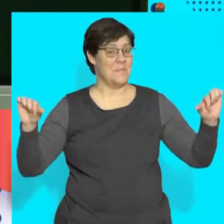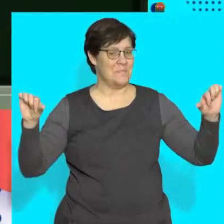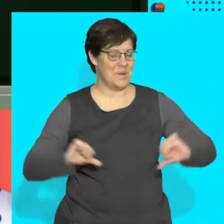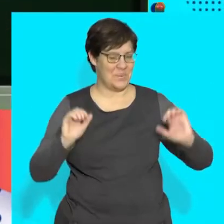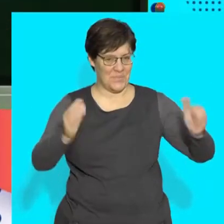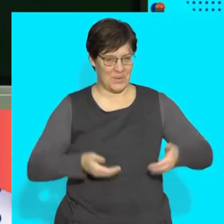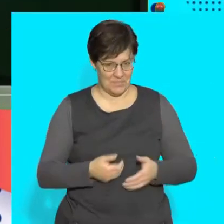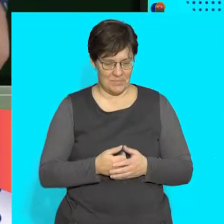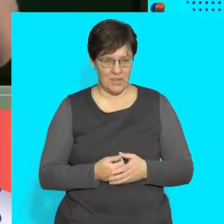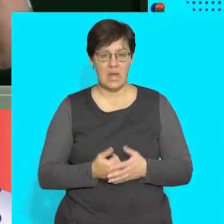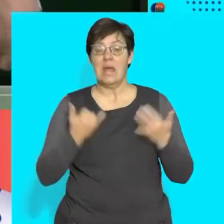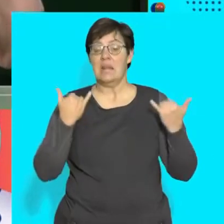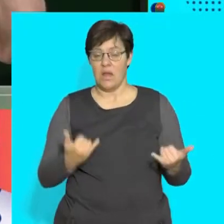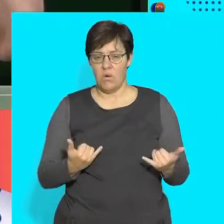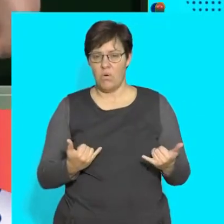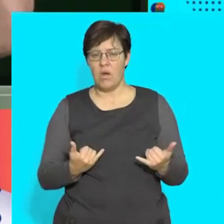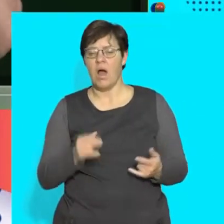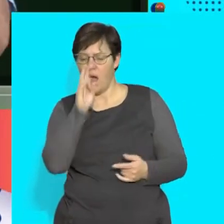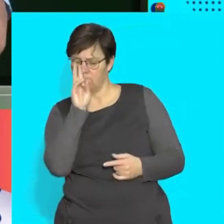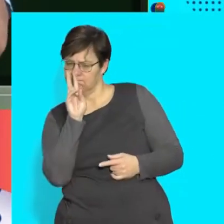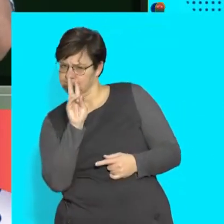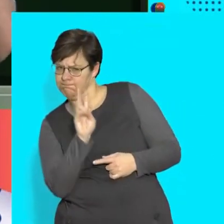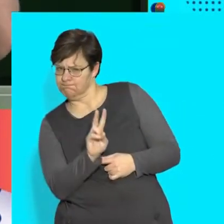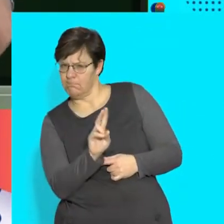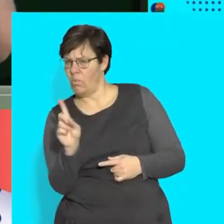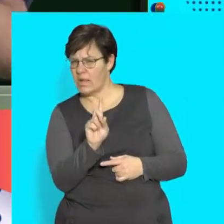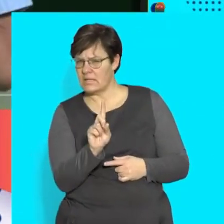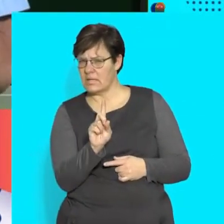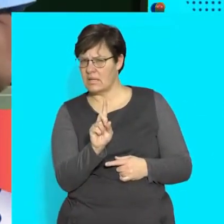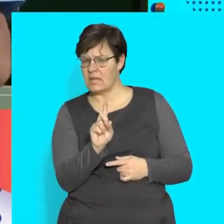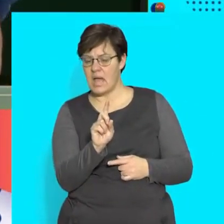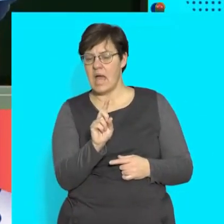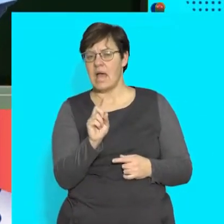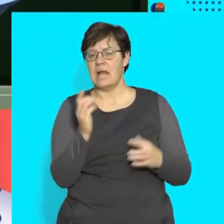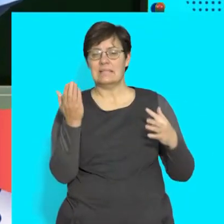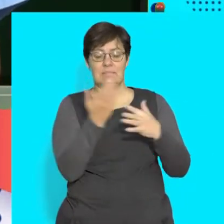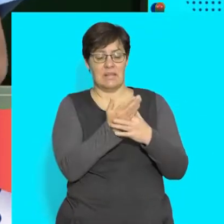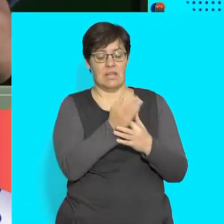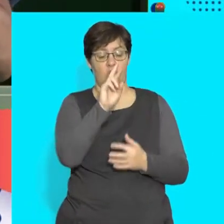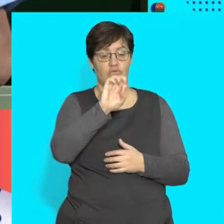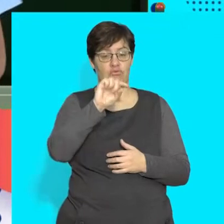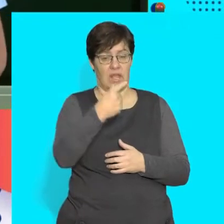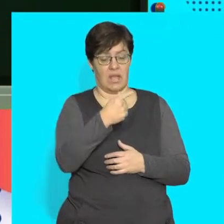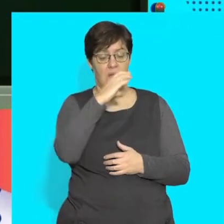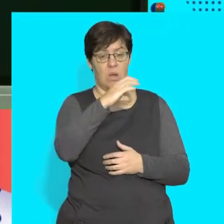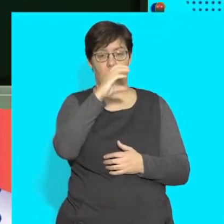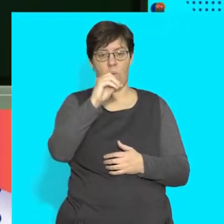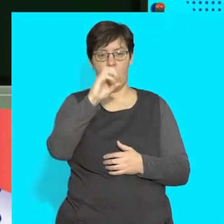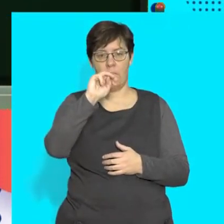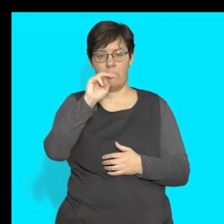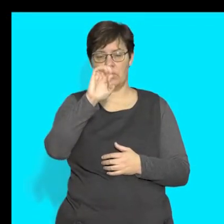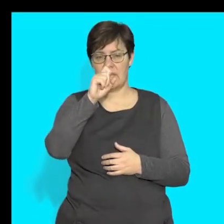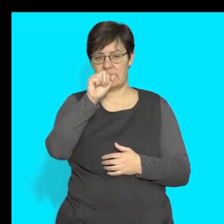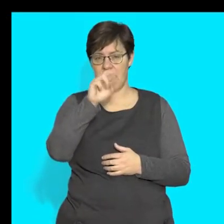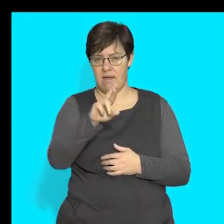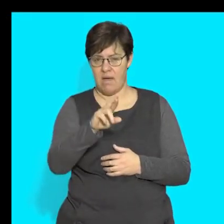Welcome back, guys. We're going to have a careful look at the role of the split ring commutator in a DC motor. Have a